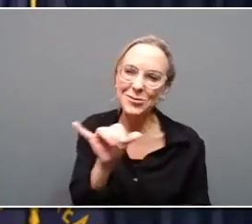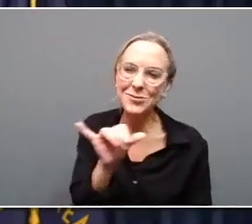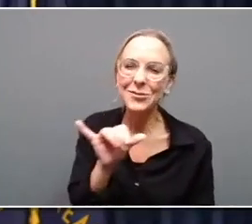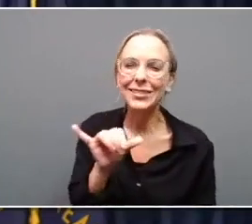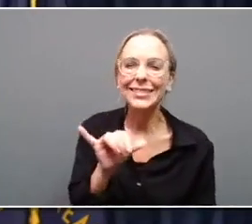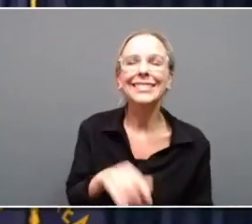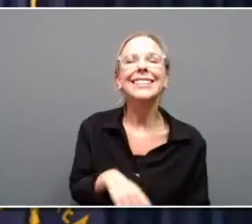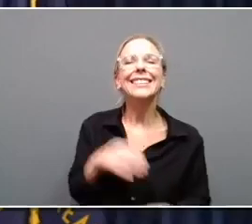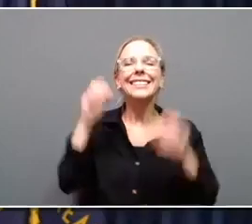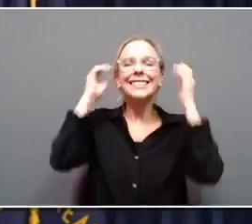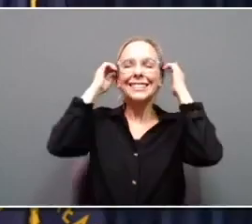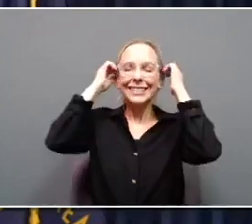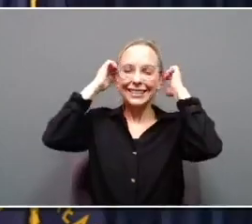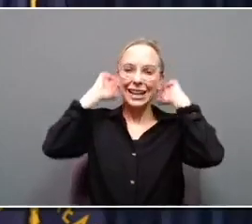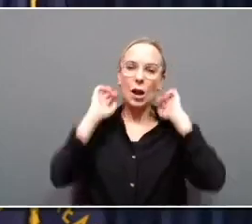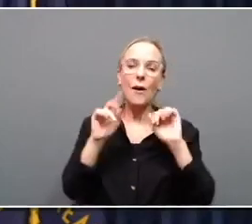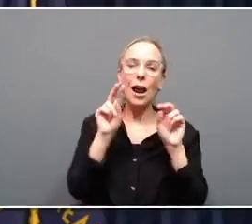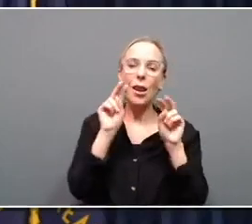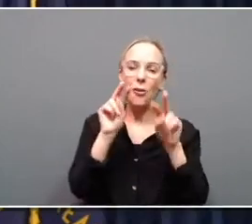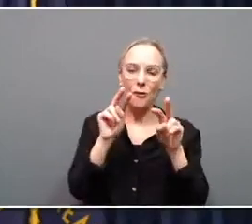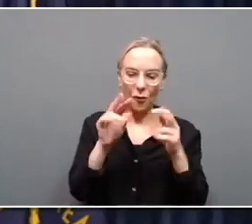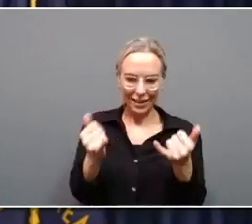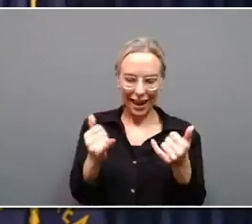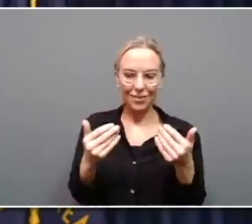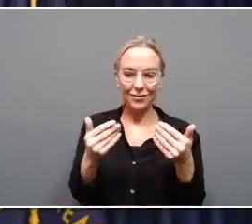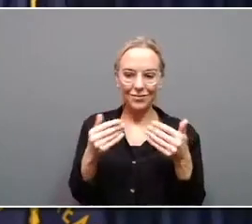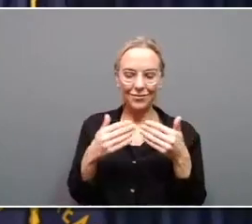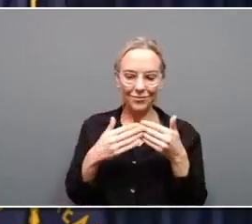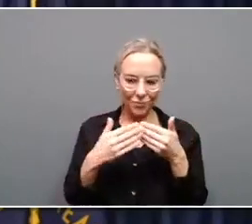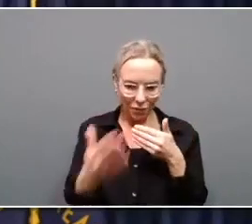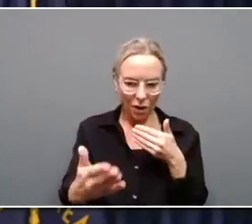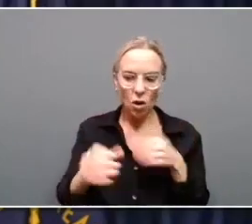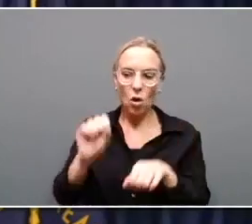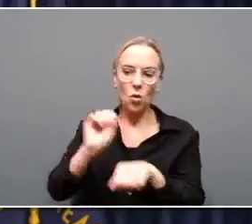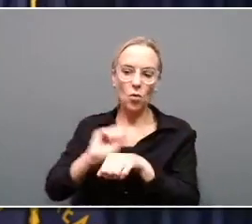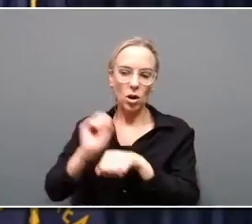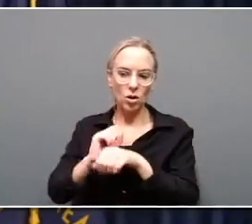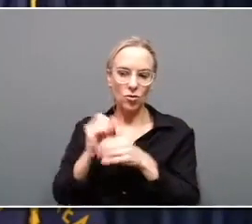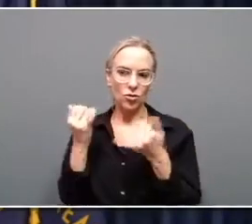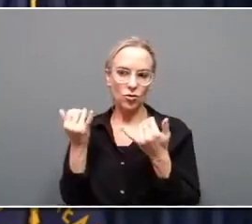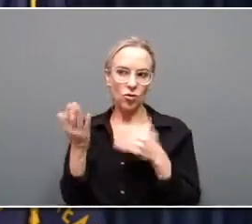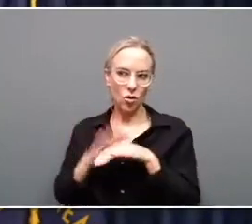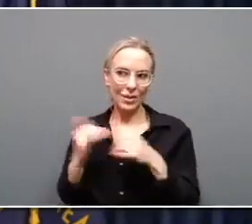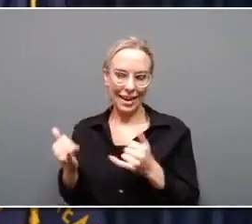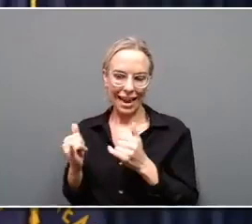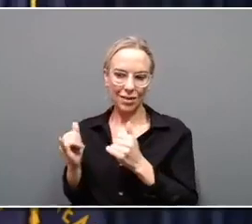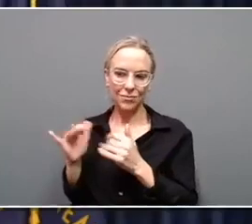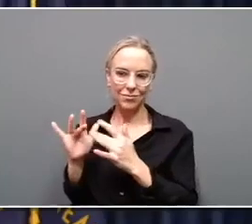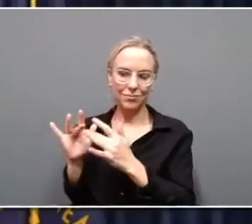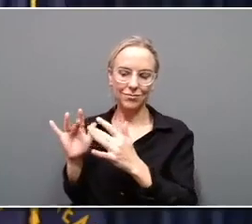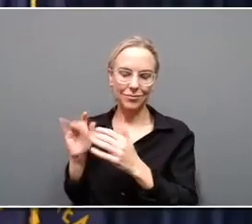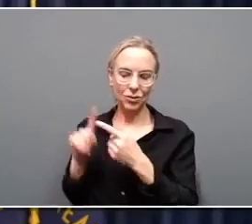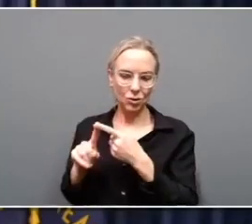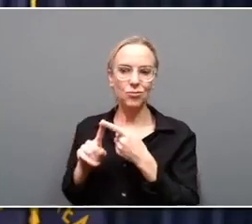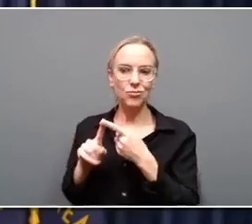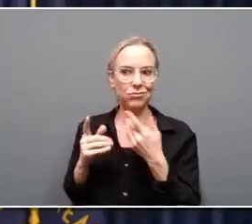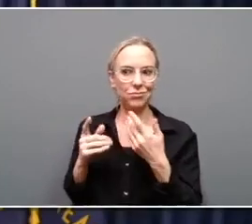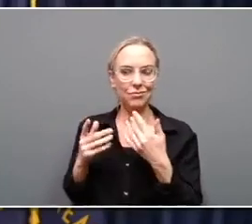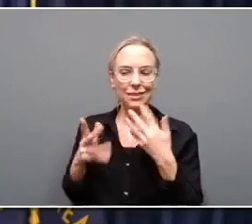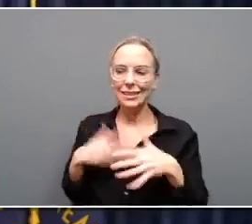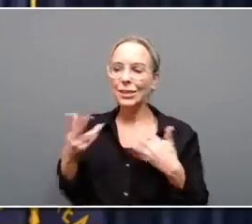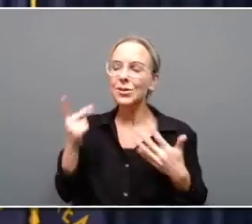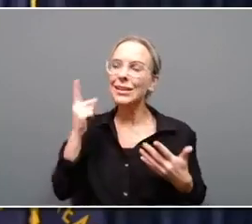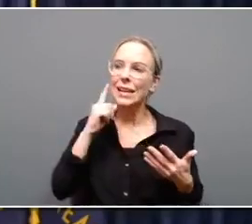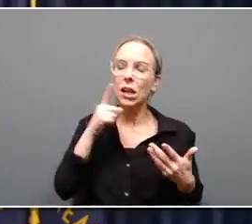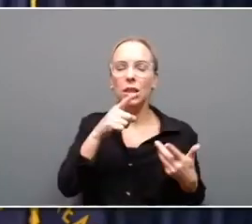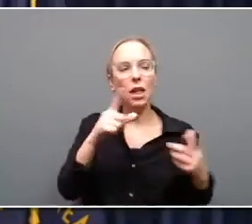So I look forward as we move forward. One thing we're working on and reaching out right now is, again, you hear the rhetoric, but in the last